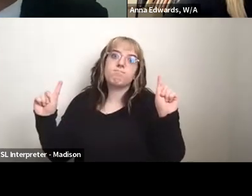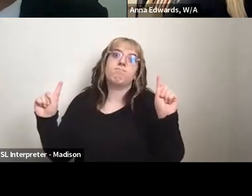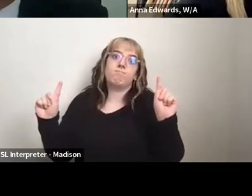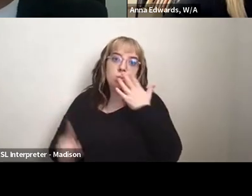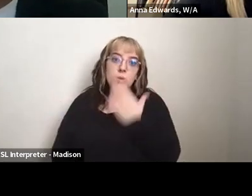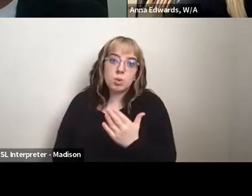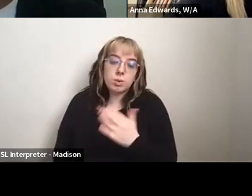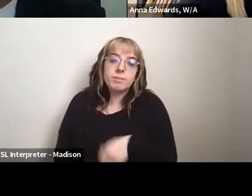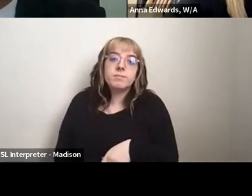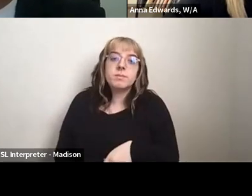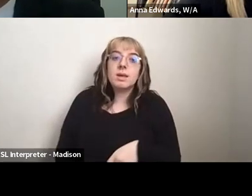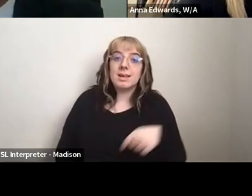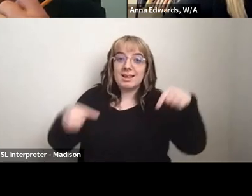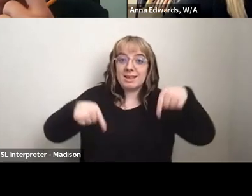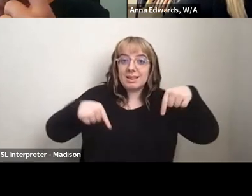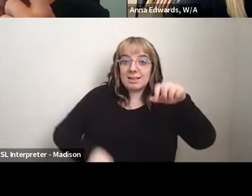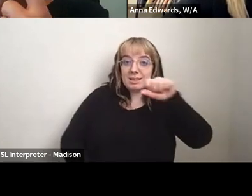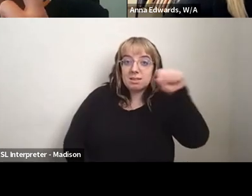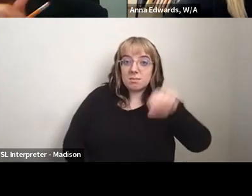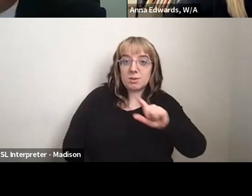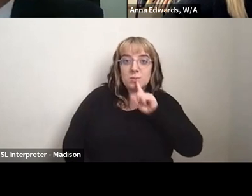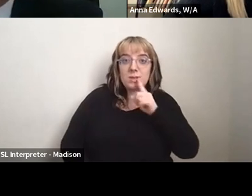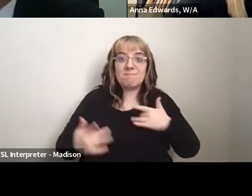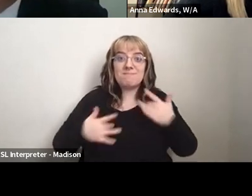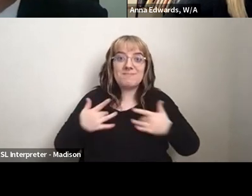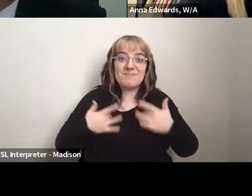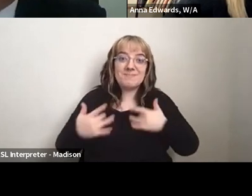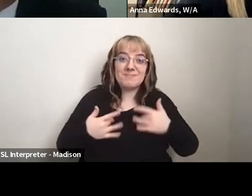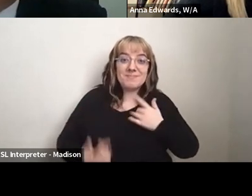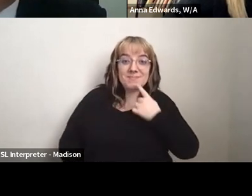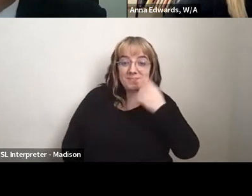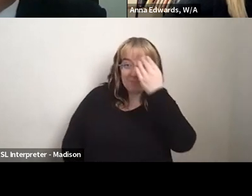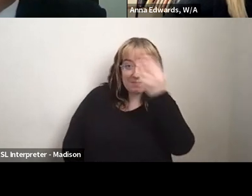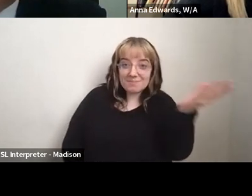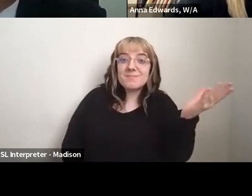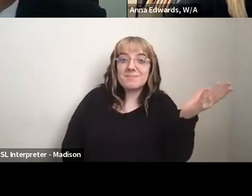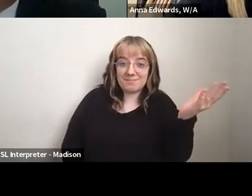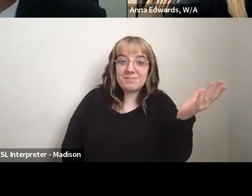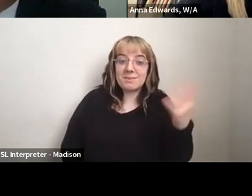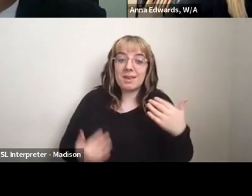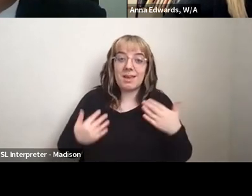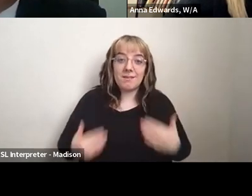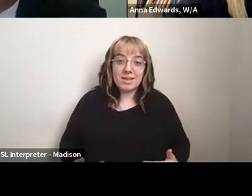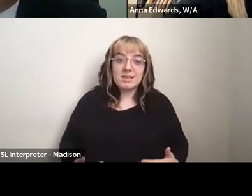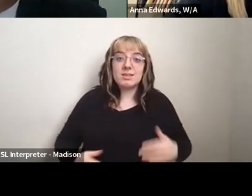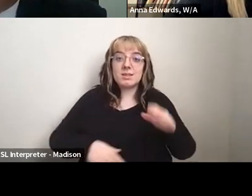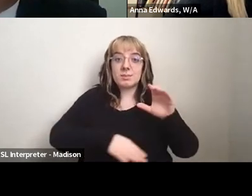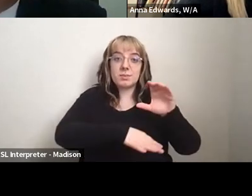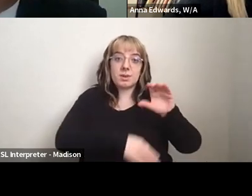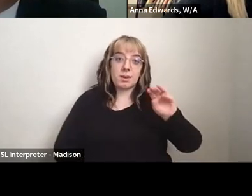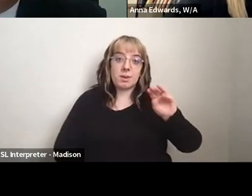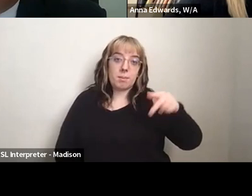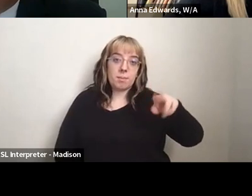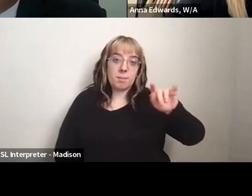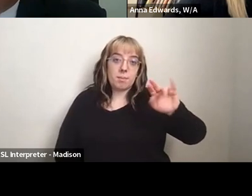This semester, I'm really excited to say that our physical computing courses